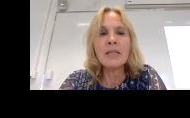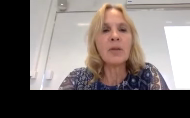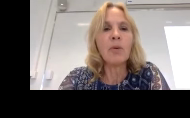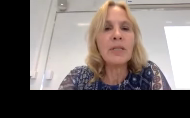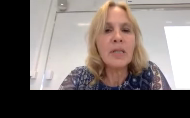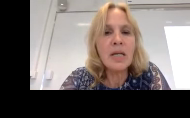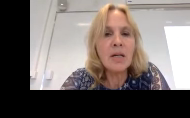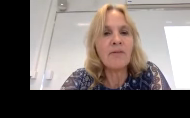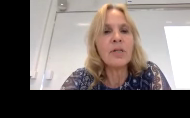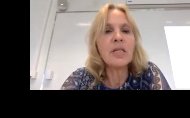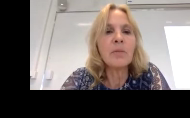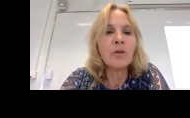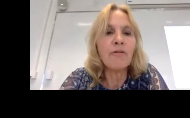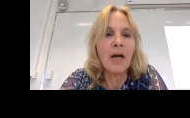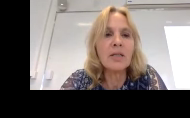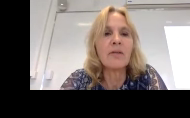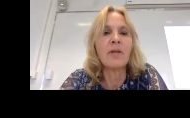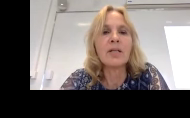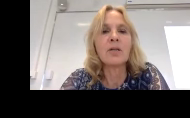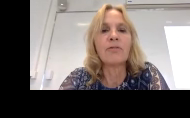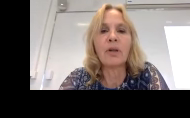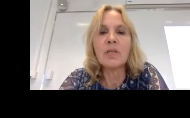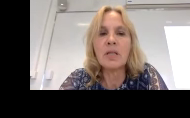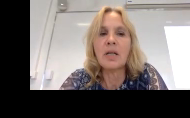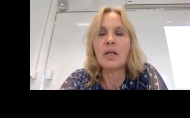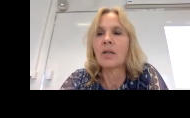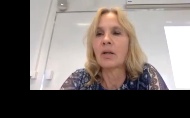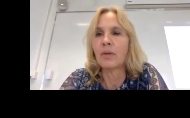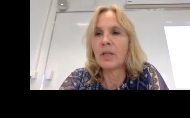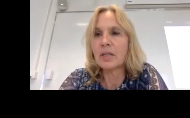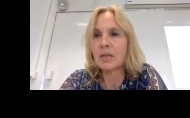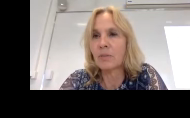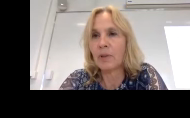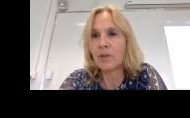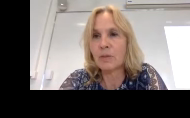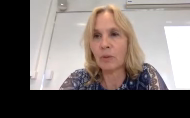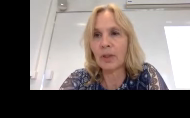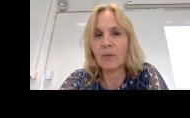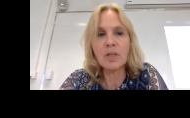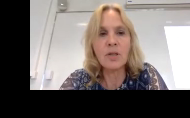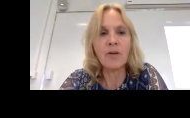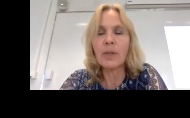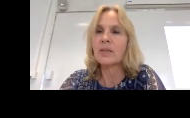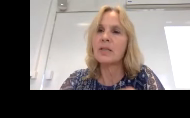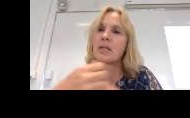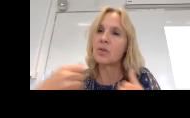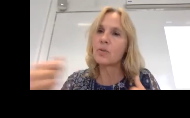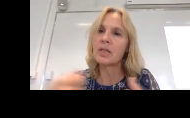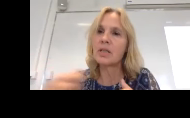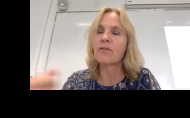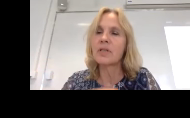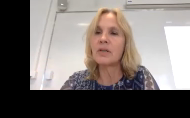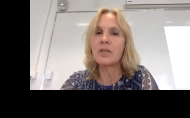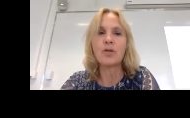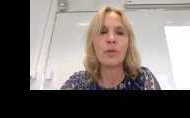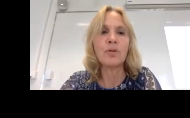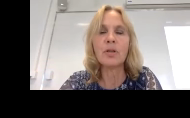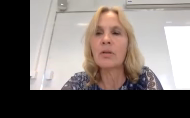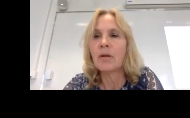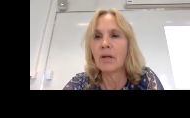So basically what we see are very similar effects of lexical frequency and concreteness compared to spoken languages, although we see this interesting difference